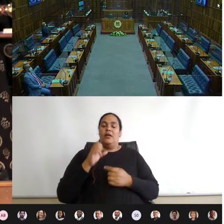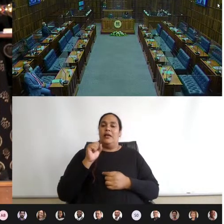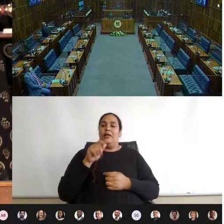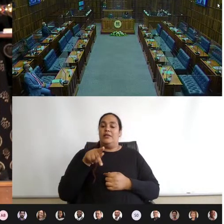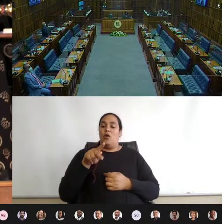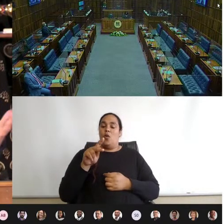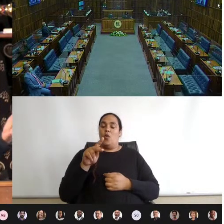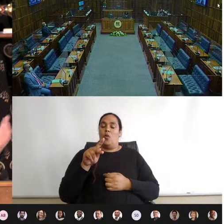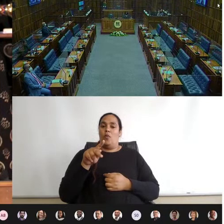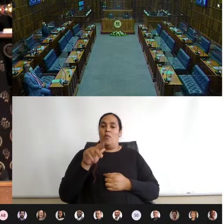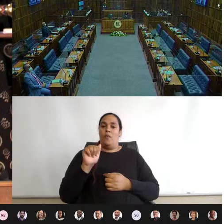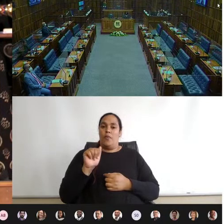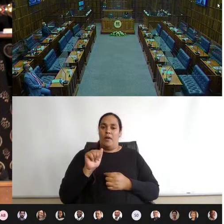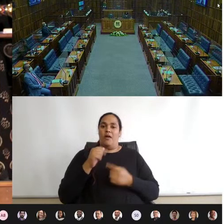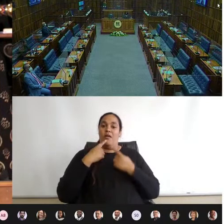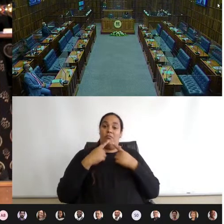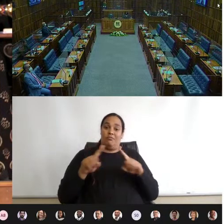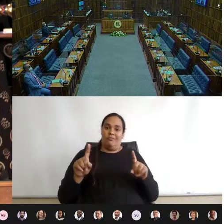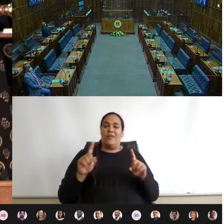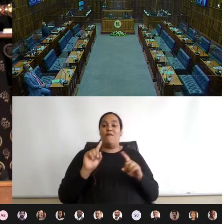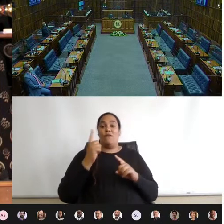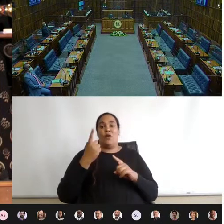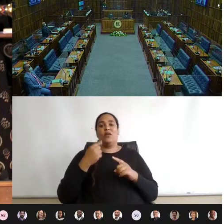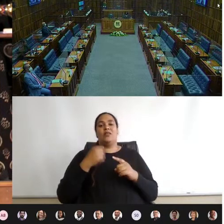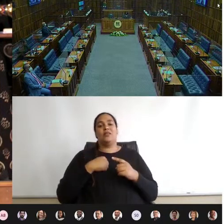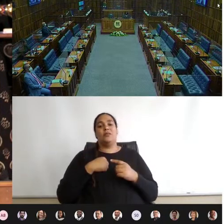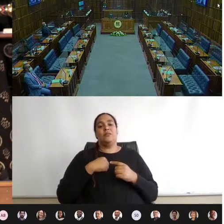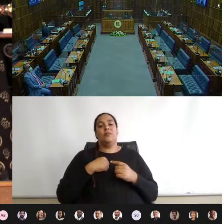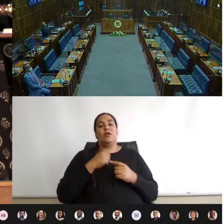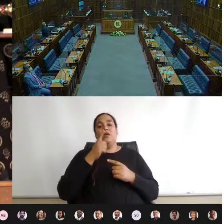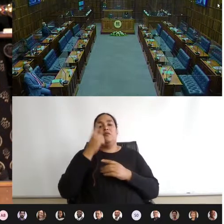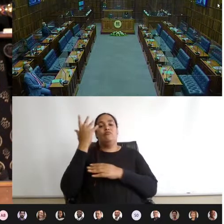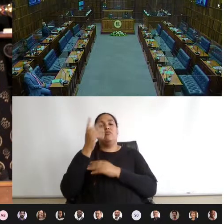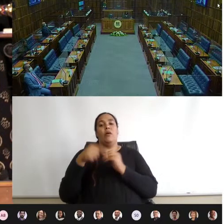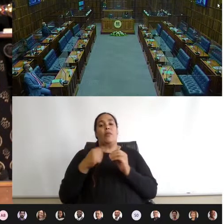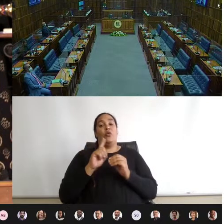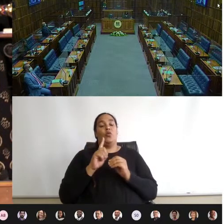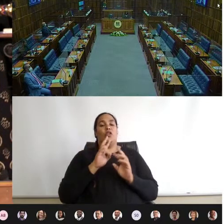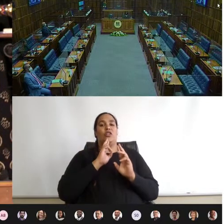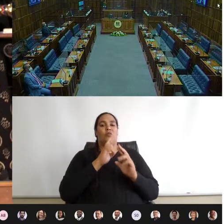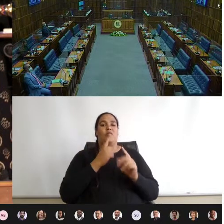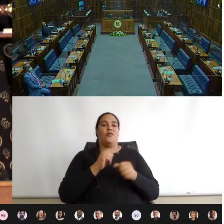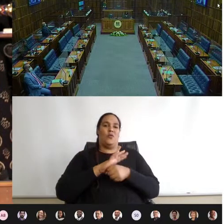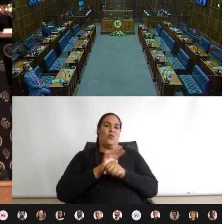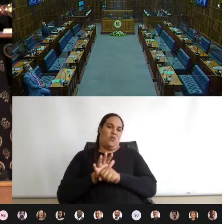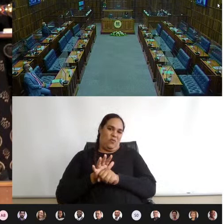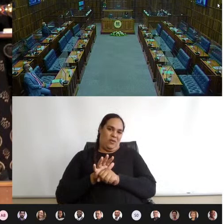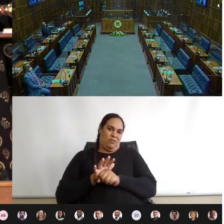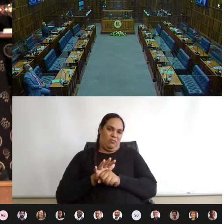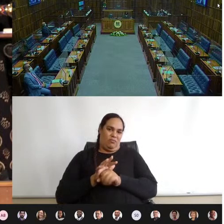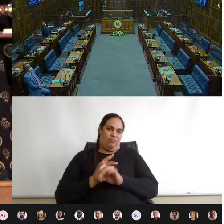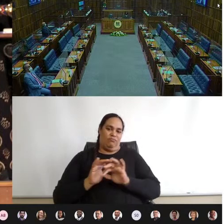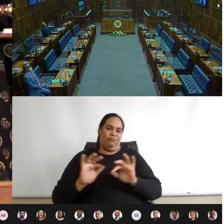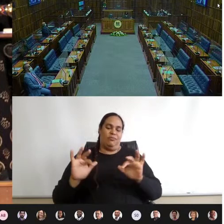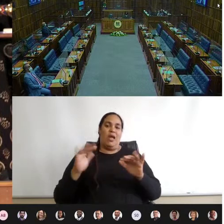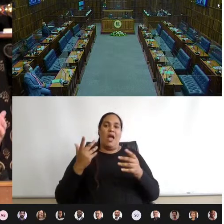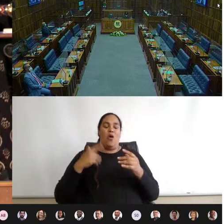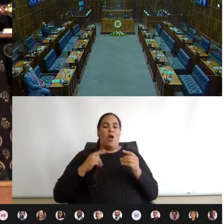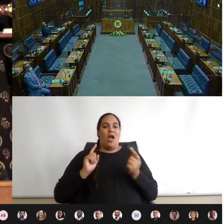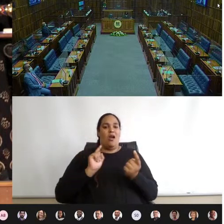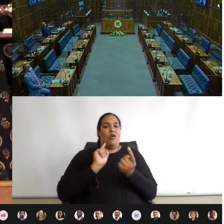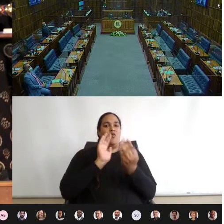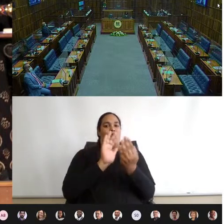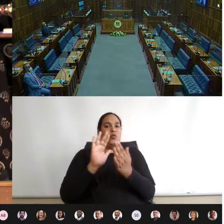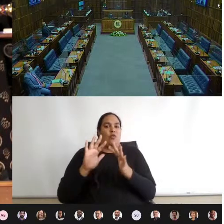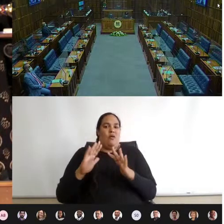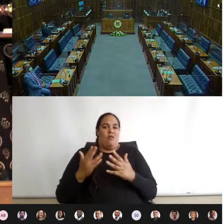address, first of all, I spoke about our response to COVID-19 and our four-prong approach.